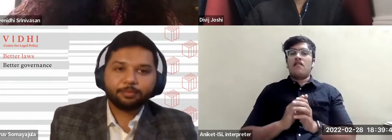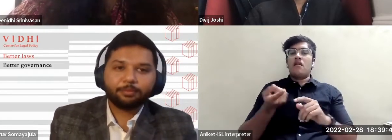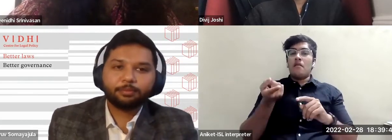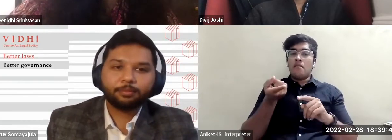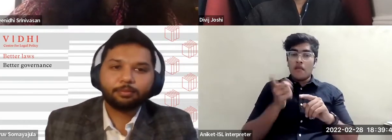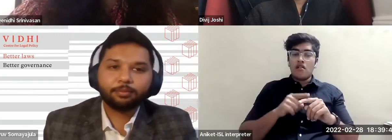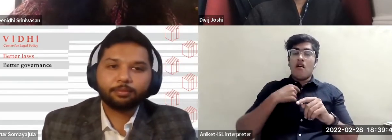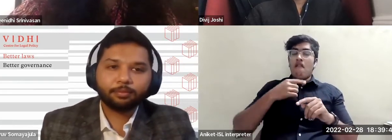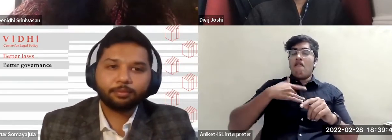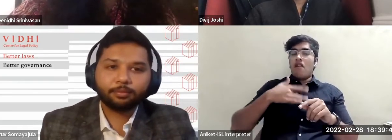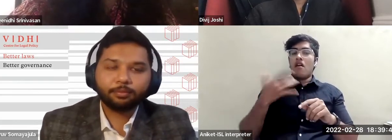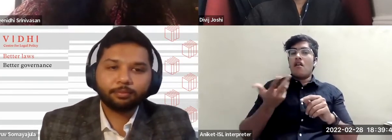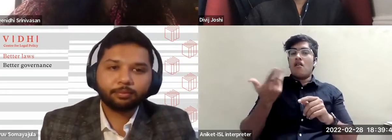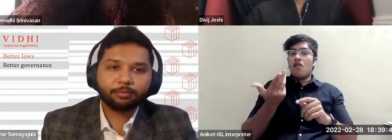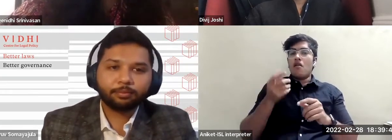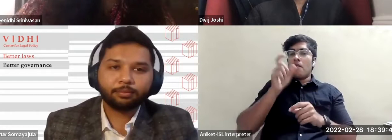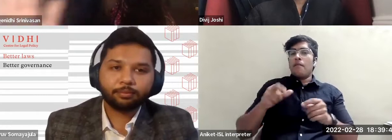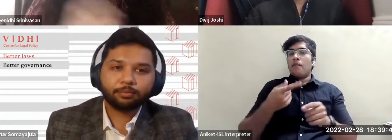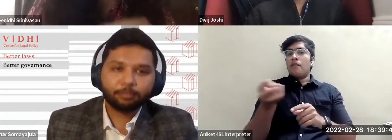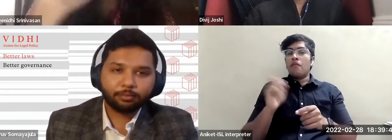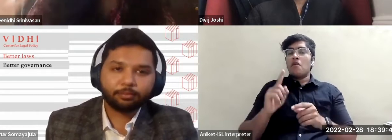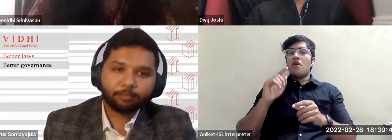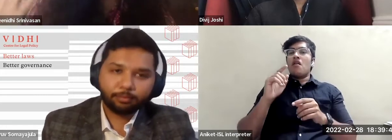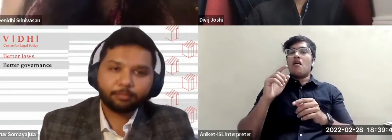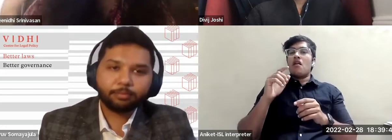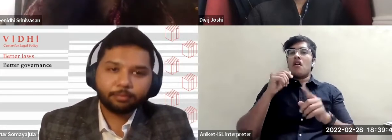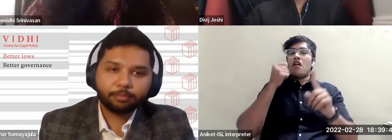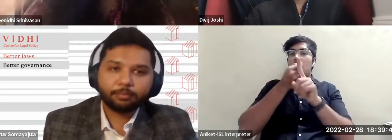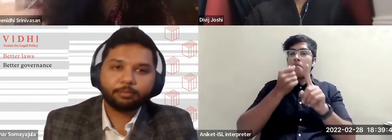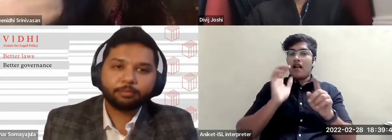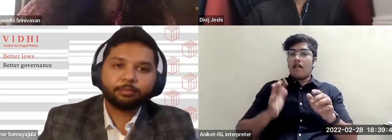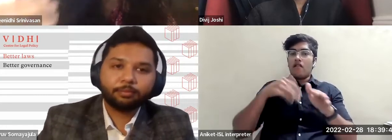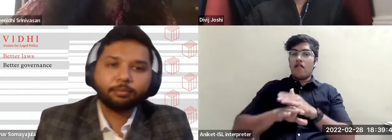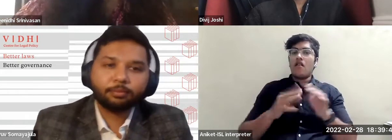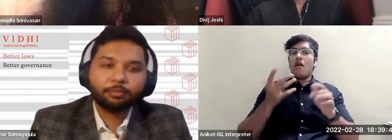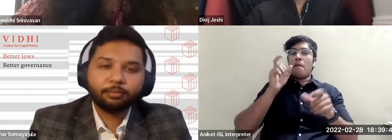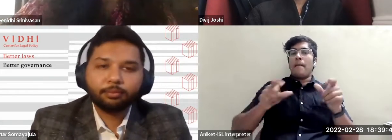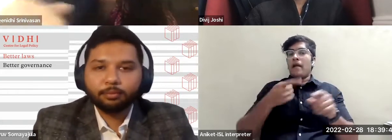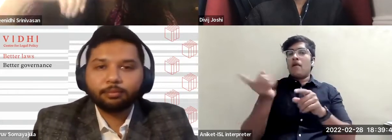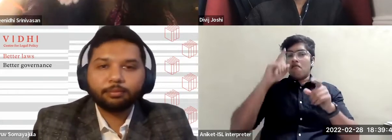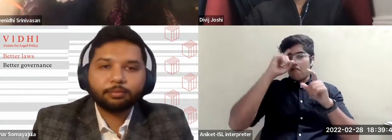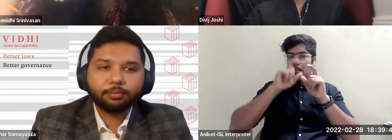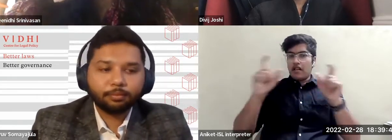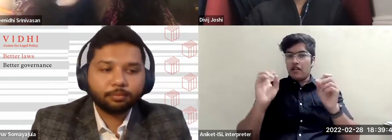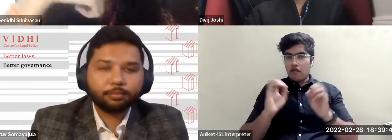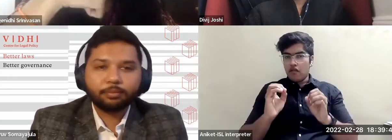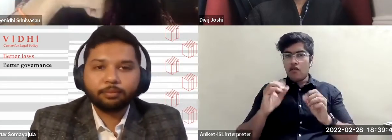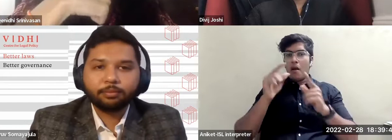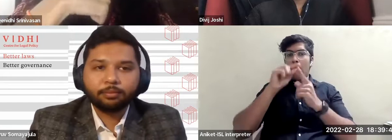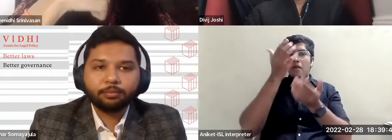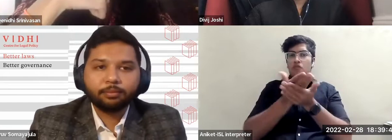requirements that either affect them disproportionately or just if there is like lack of clarity in a proposal or a